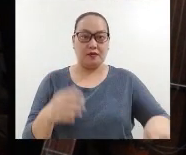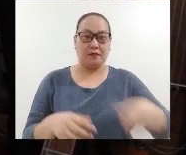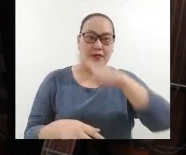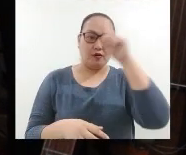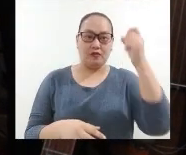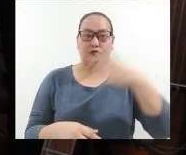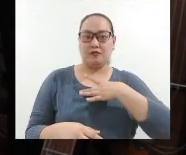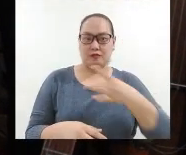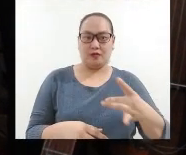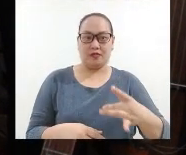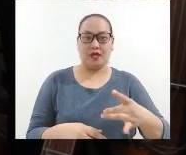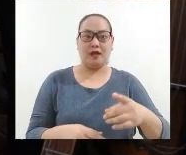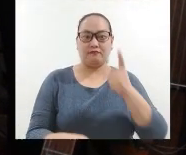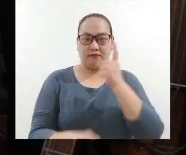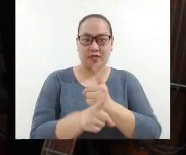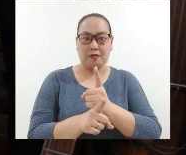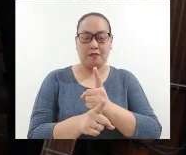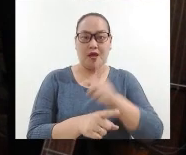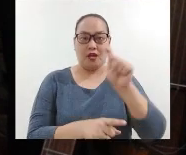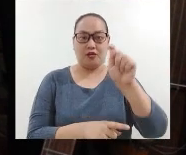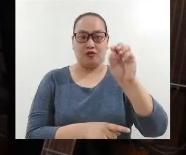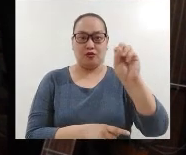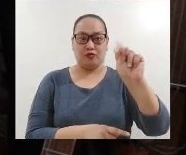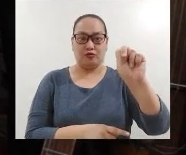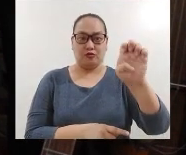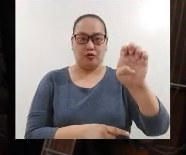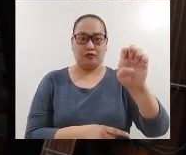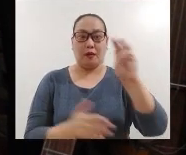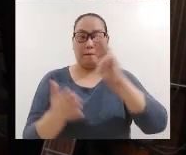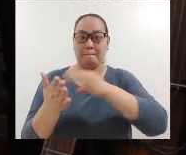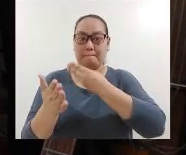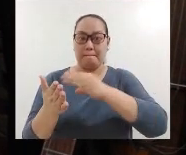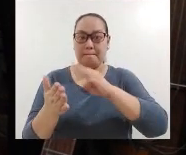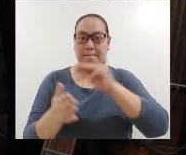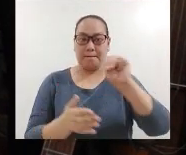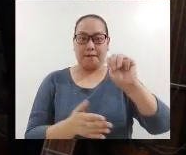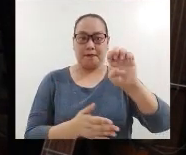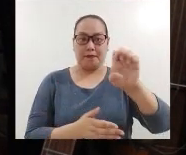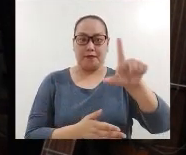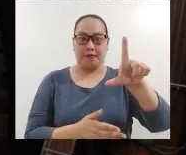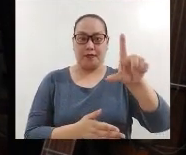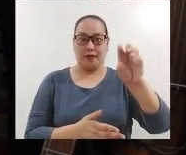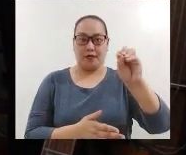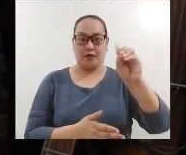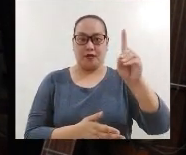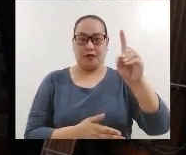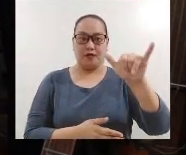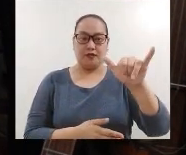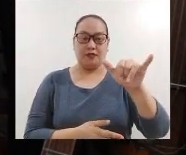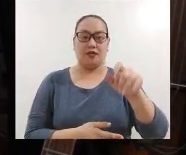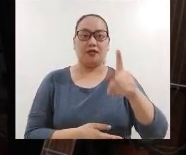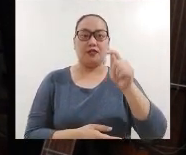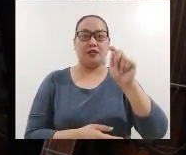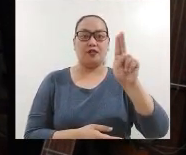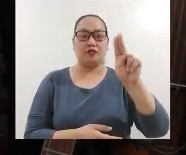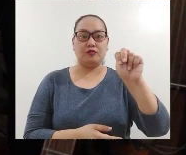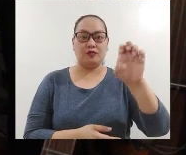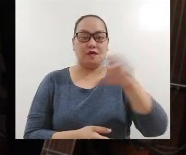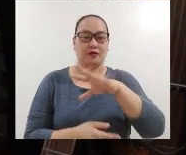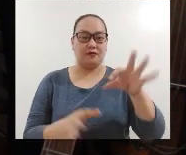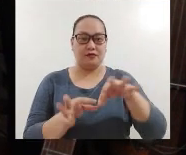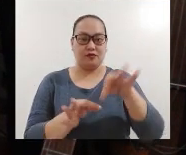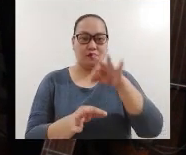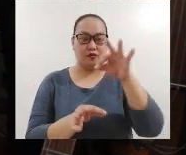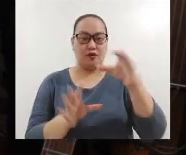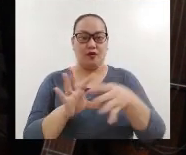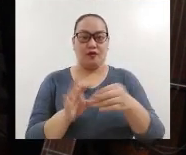ating tinutugtog. Melody is also known as the tune and the soul of music. It